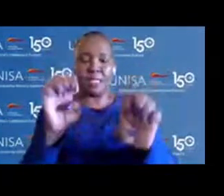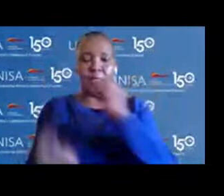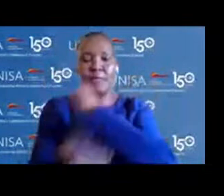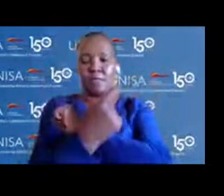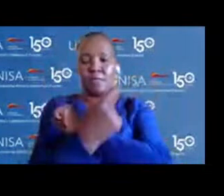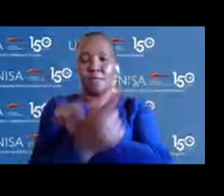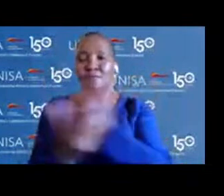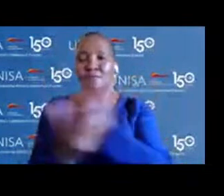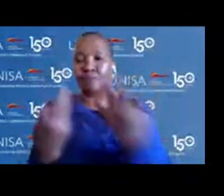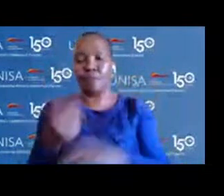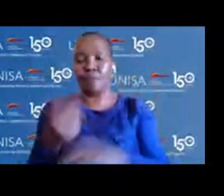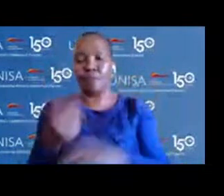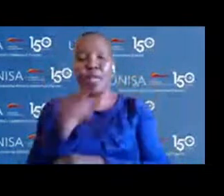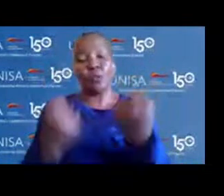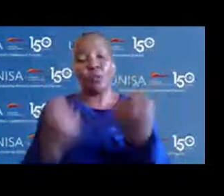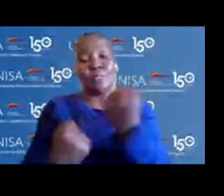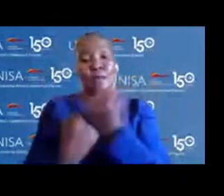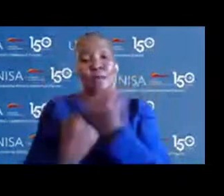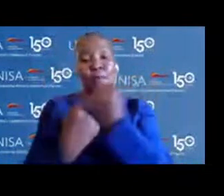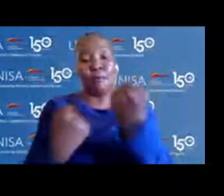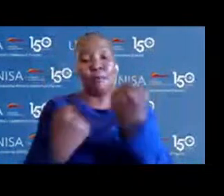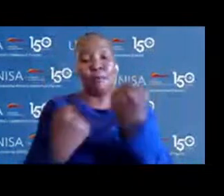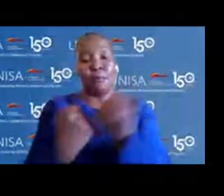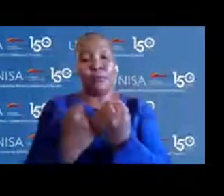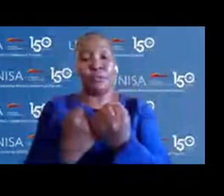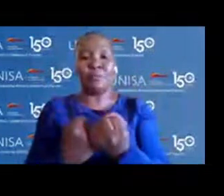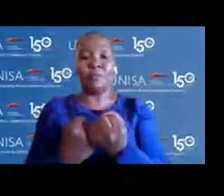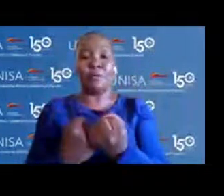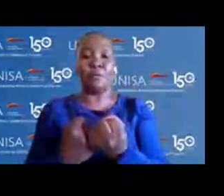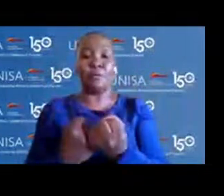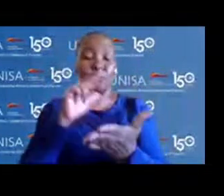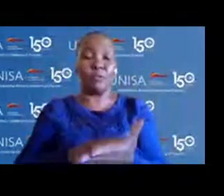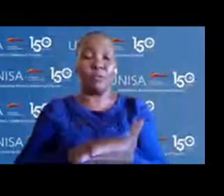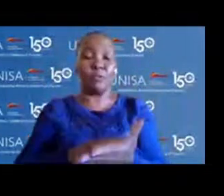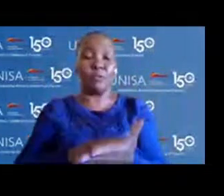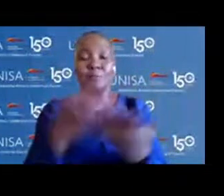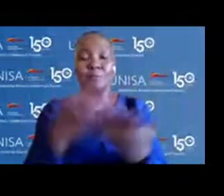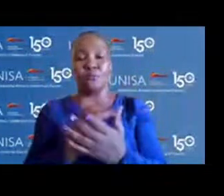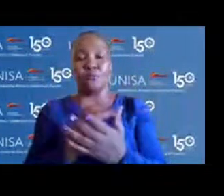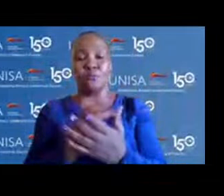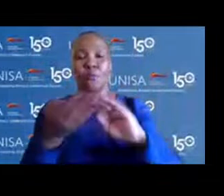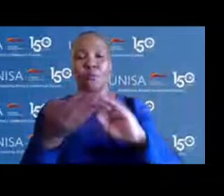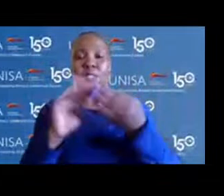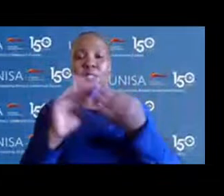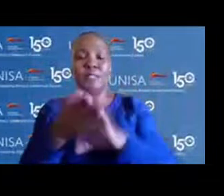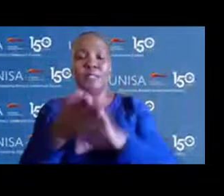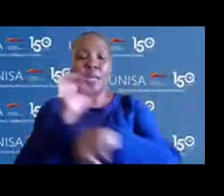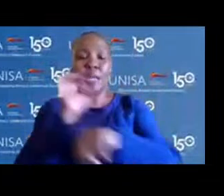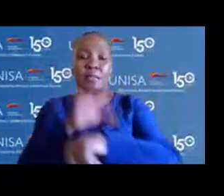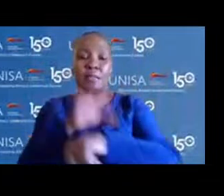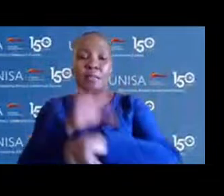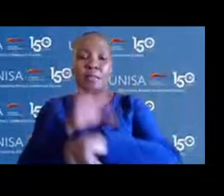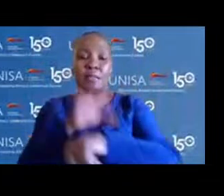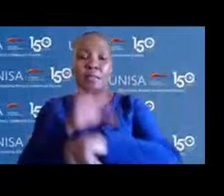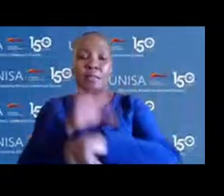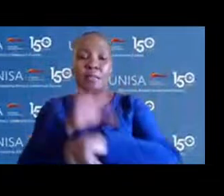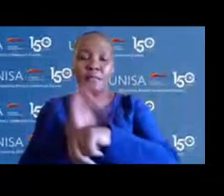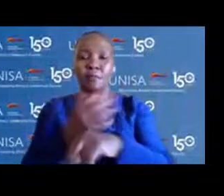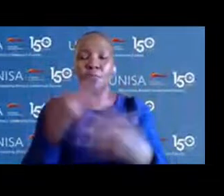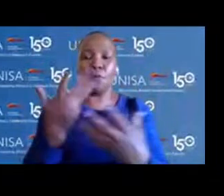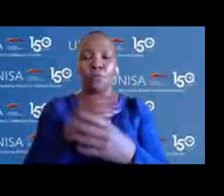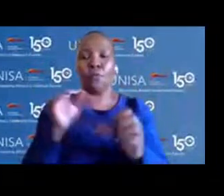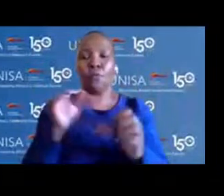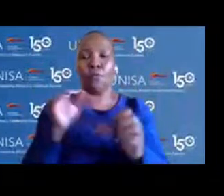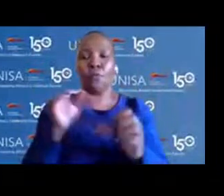And your supporting evidence would be maybe a letter from your community councillor or even the official load shedding schedule, right? That can